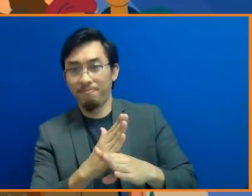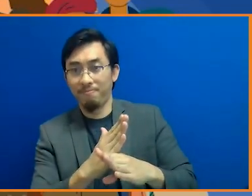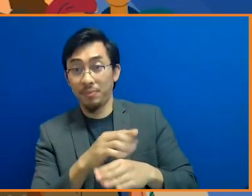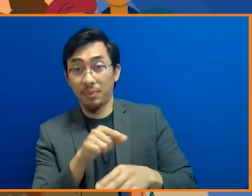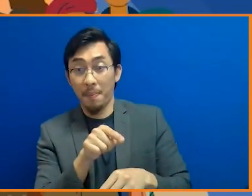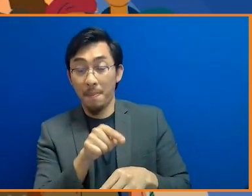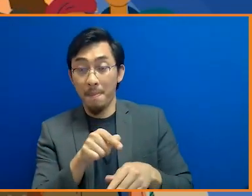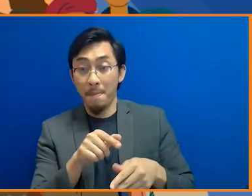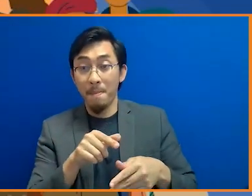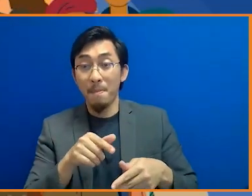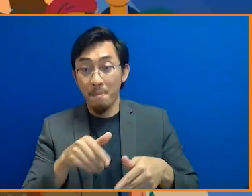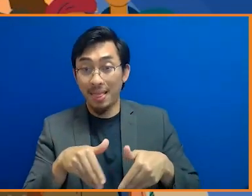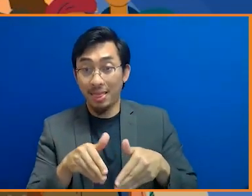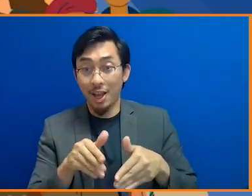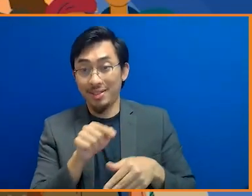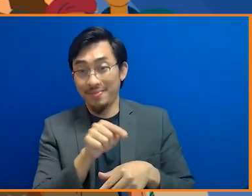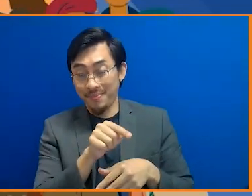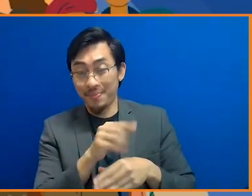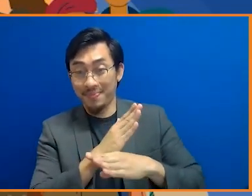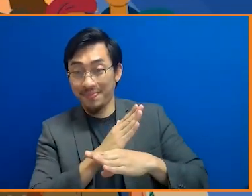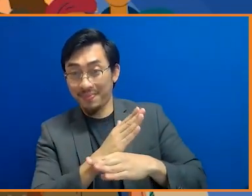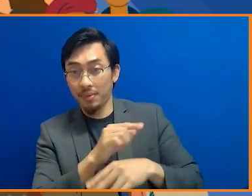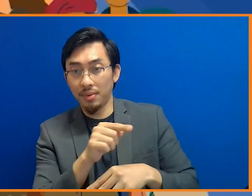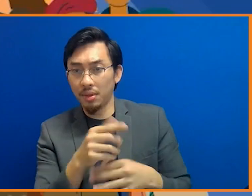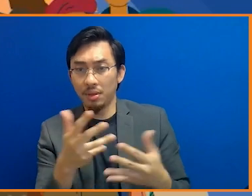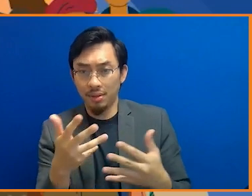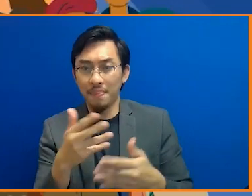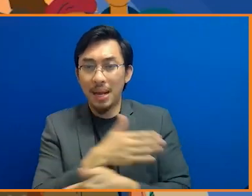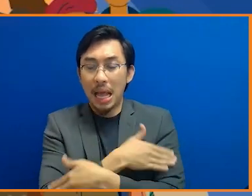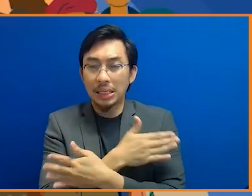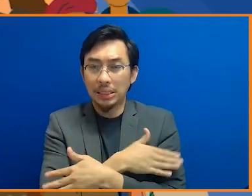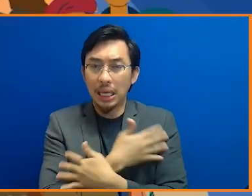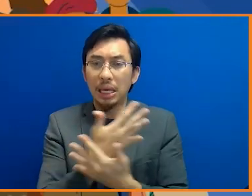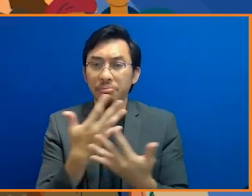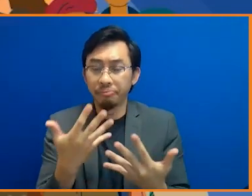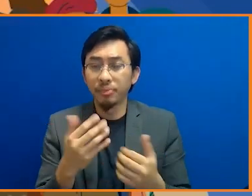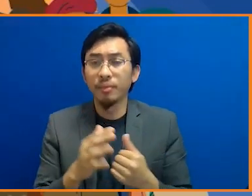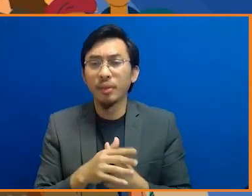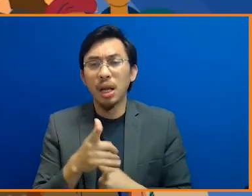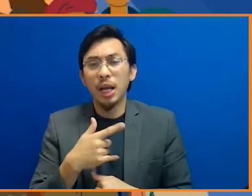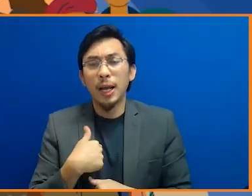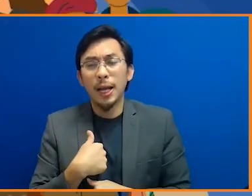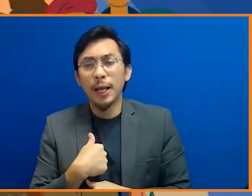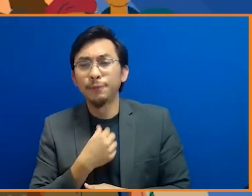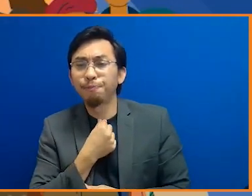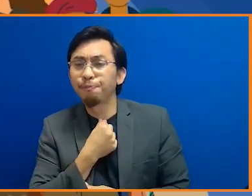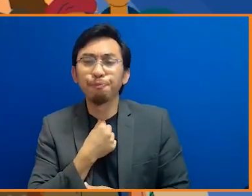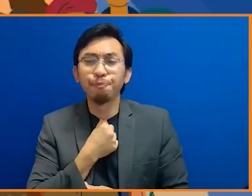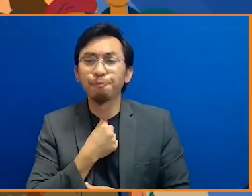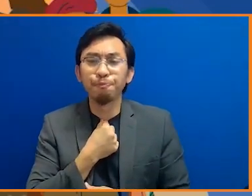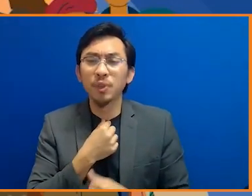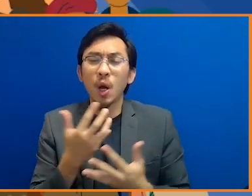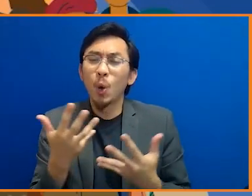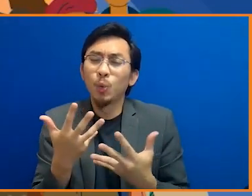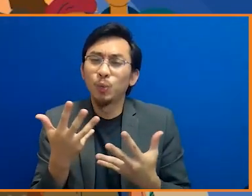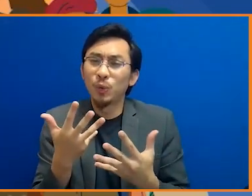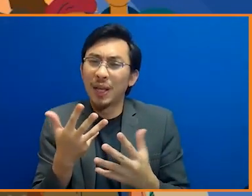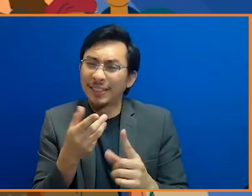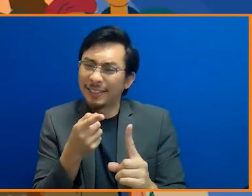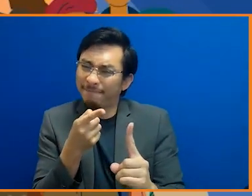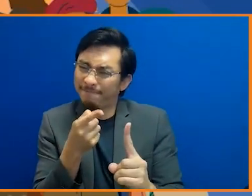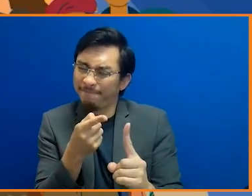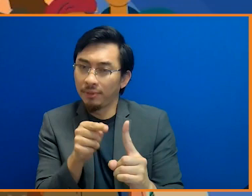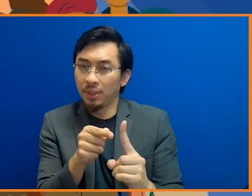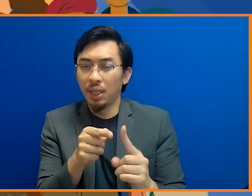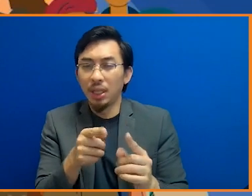mitigation methods are not applicable for Banda Aceh for many reasons. But I'm actually curious on what is